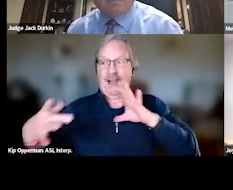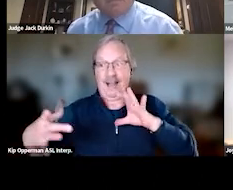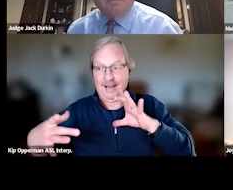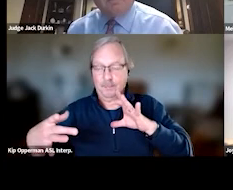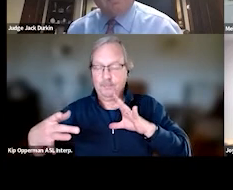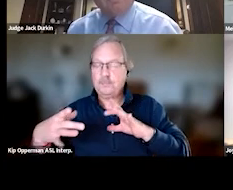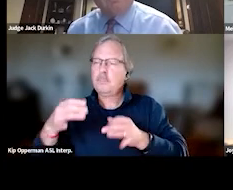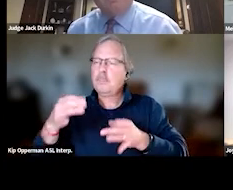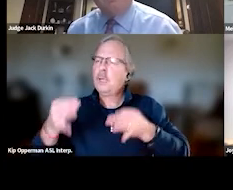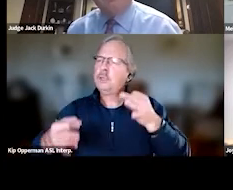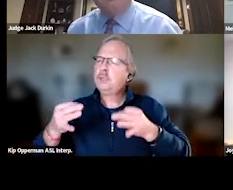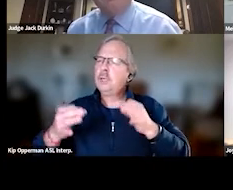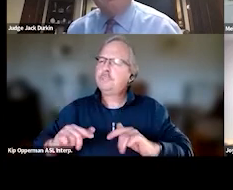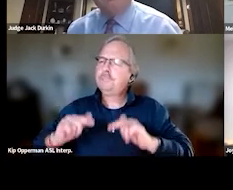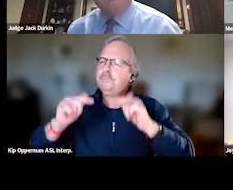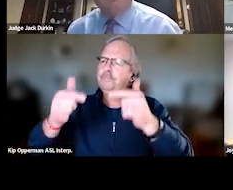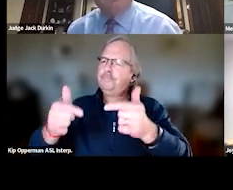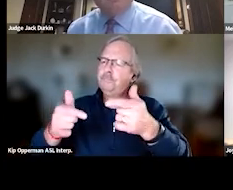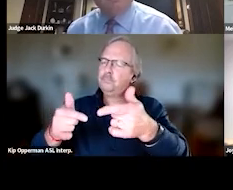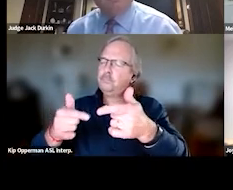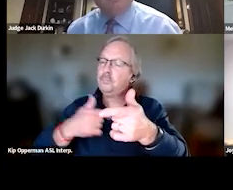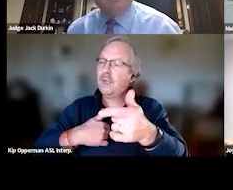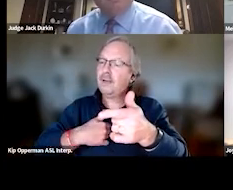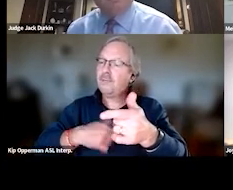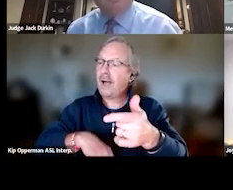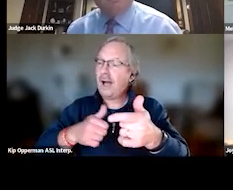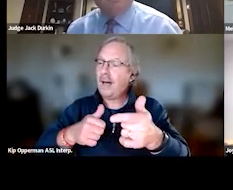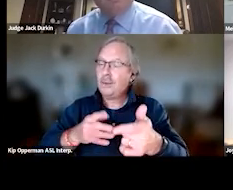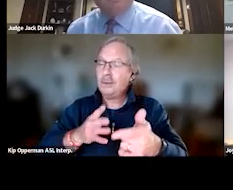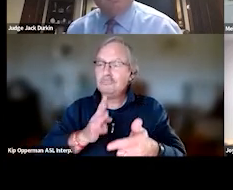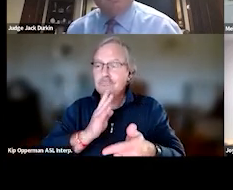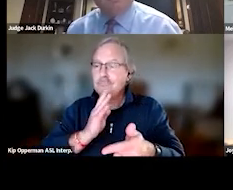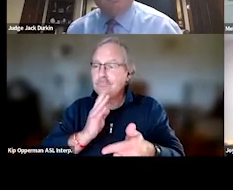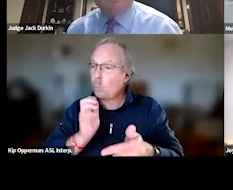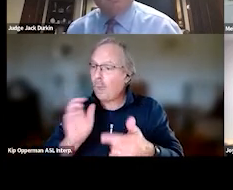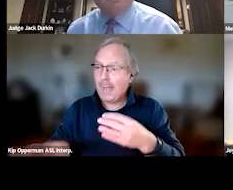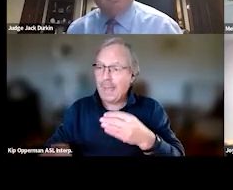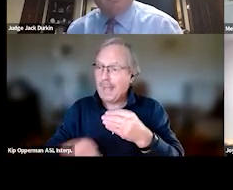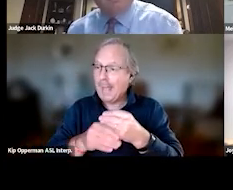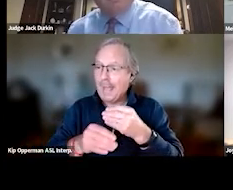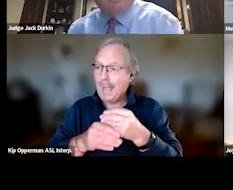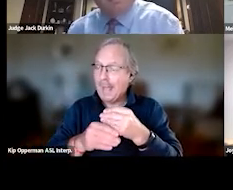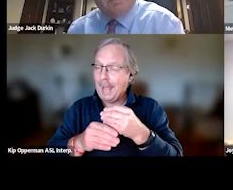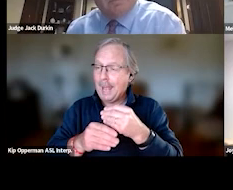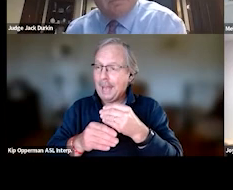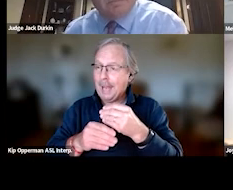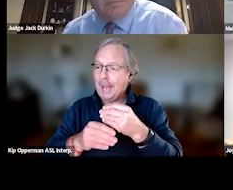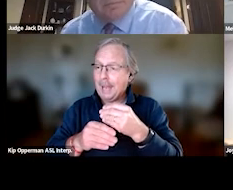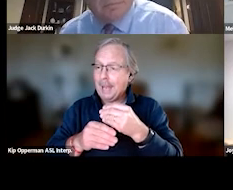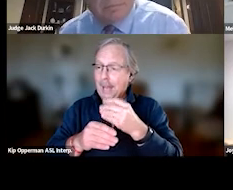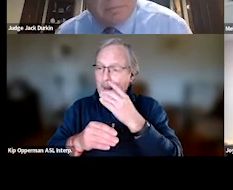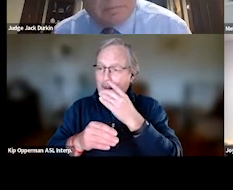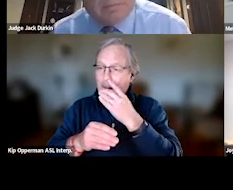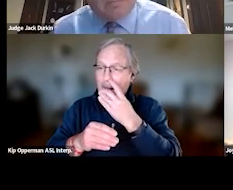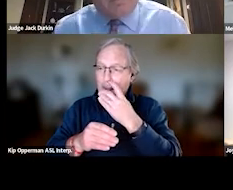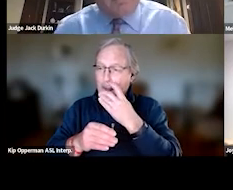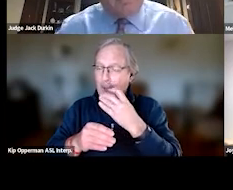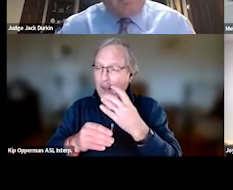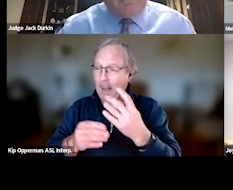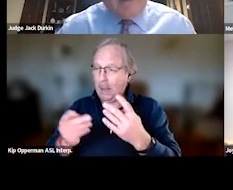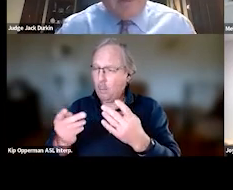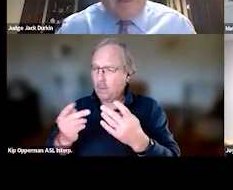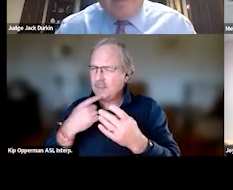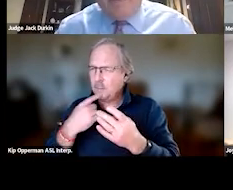I did want to turn it to you if you had any other comments that you wanted to add to what Ms. Cern and Dr. Chalkler have already